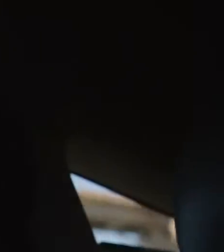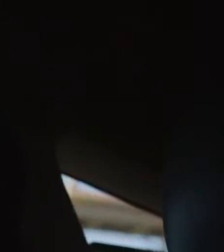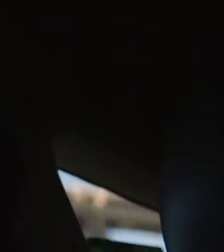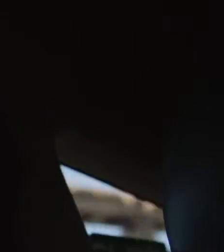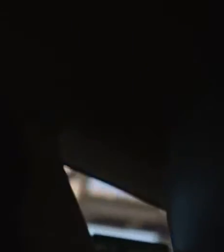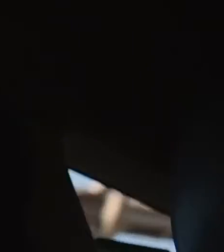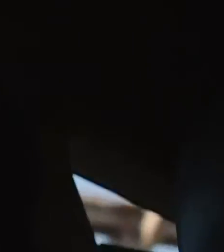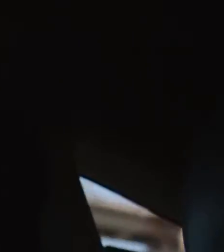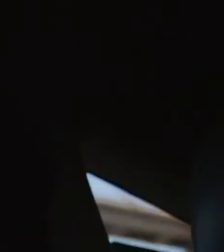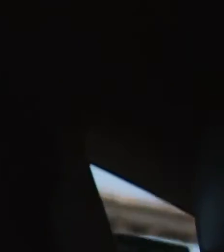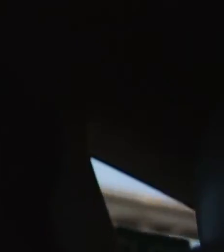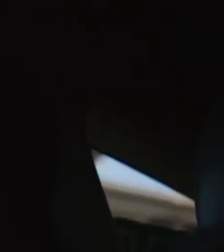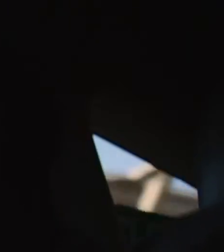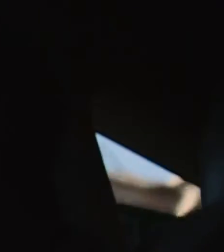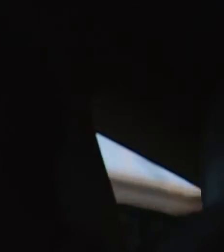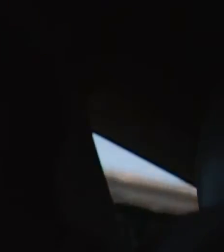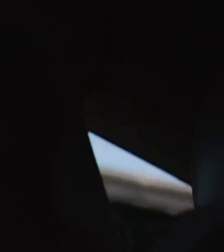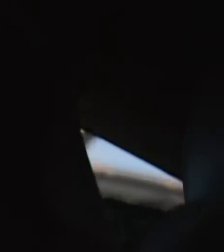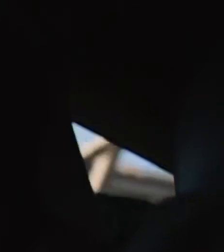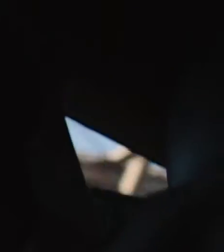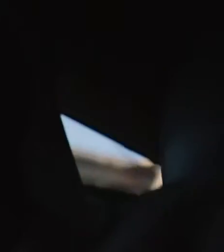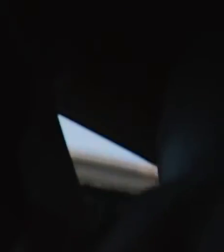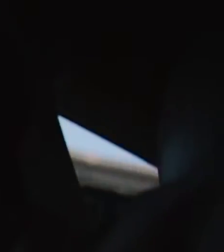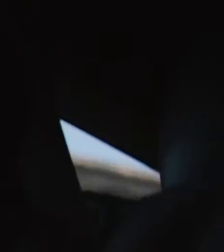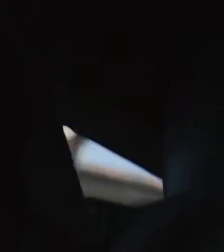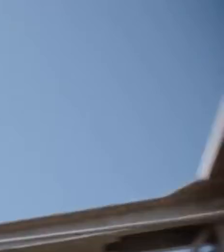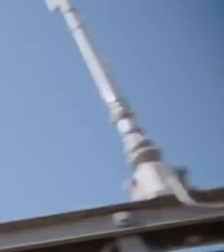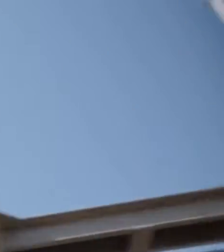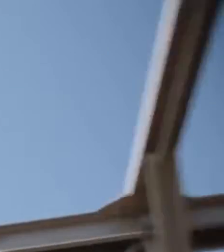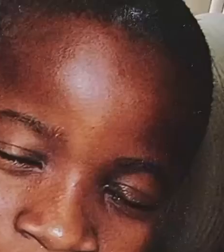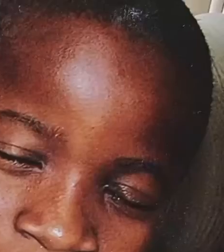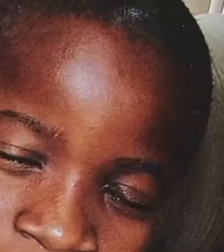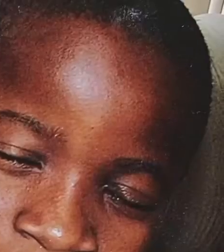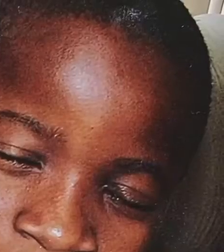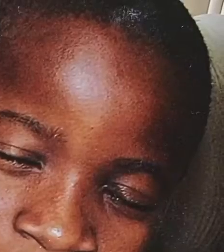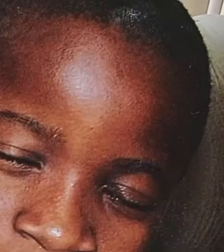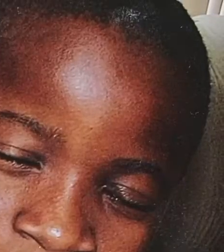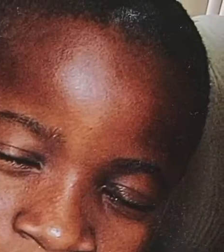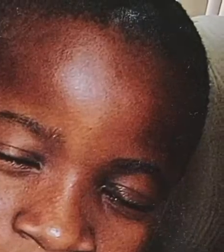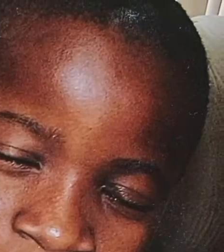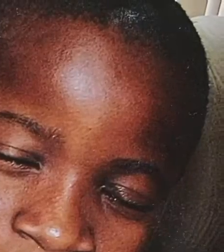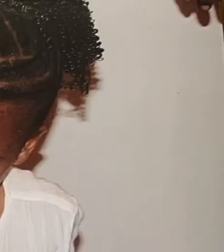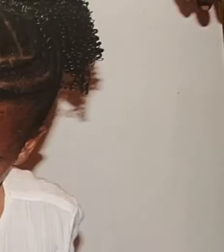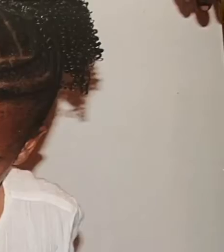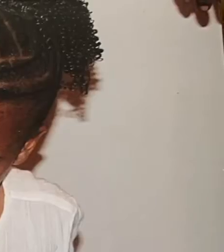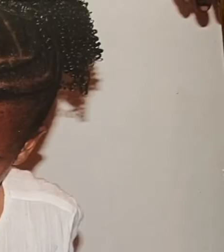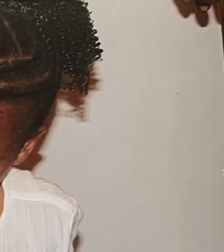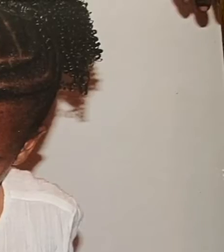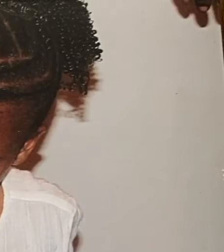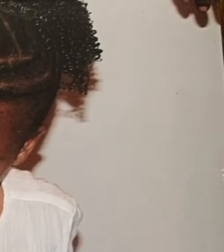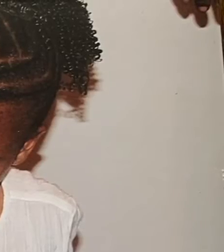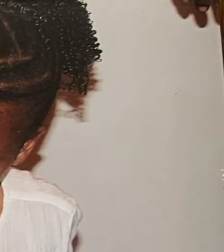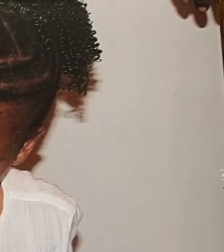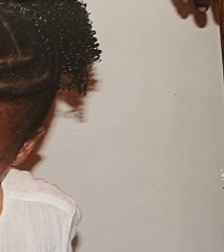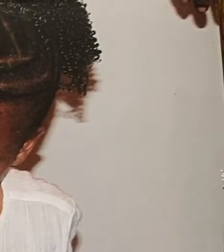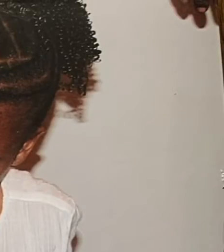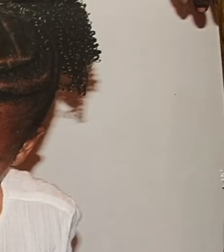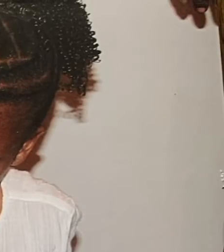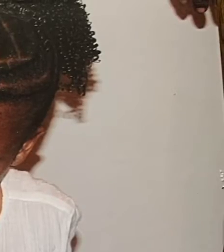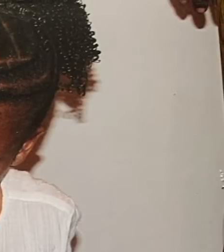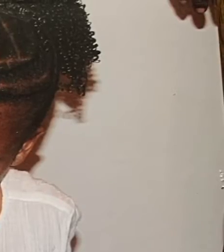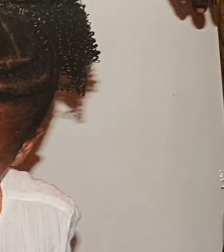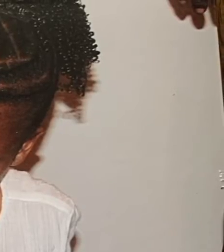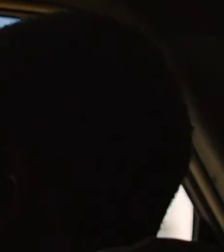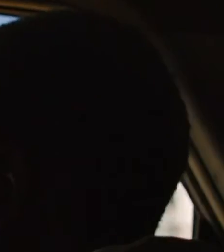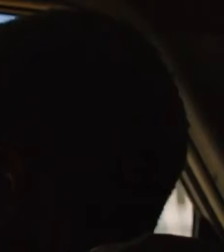I had to leave school for my sister to finish because we couldn't afford to pay tuition for myself and my